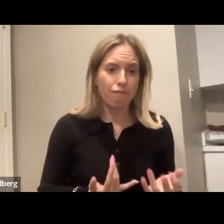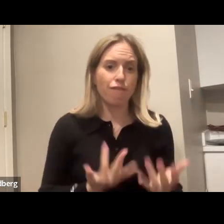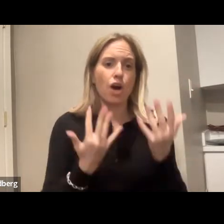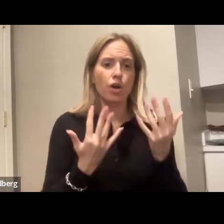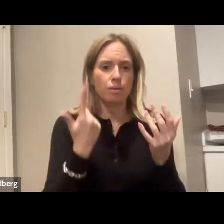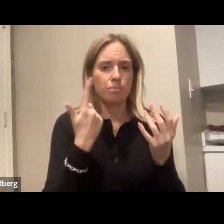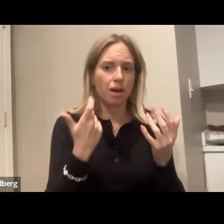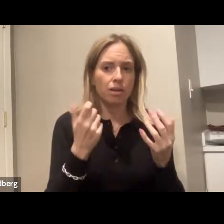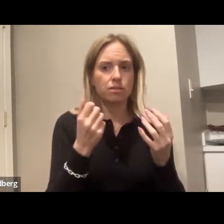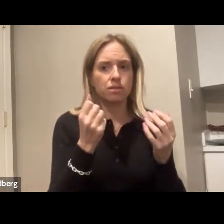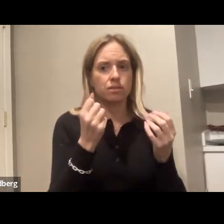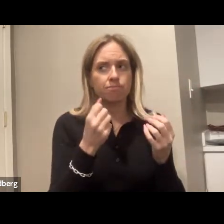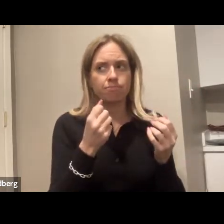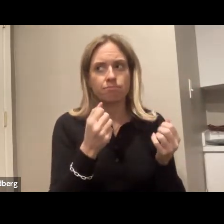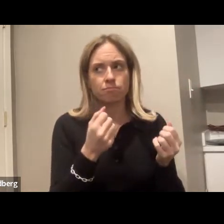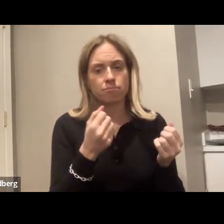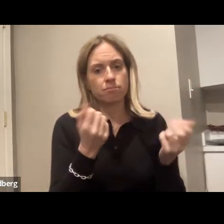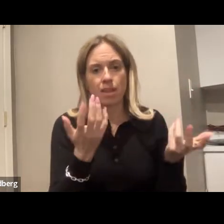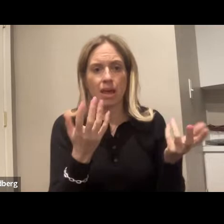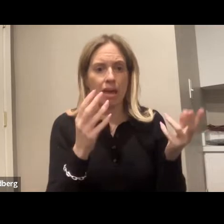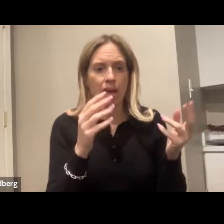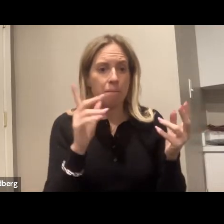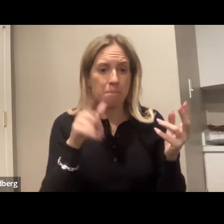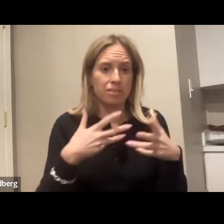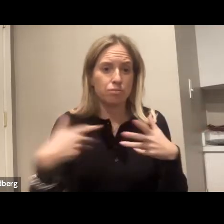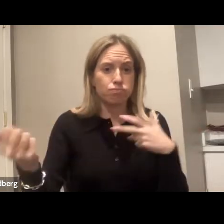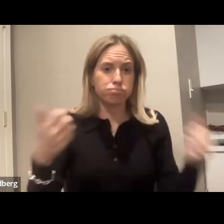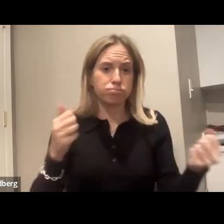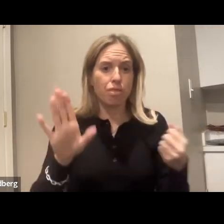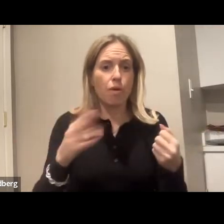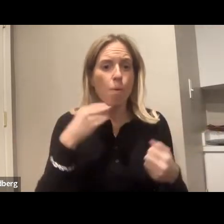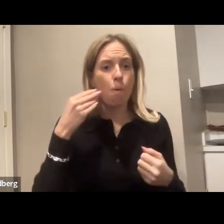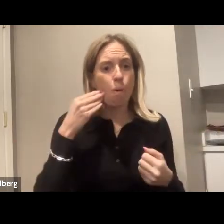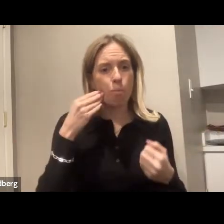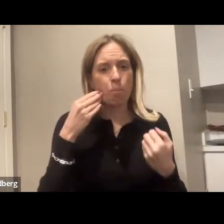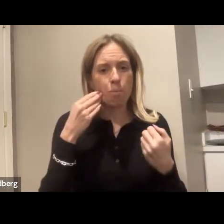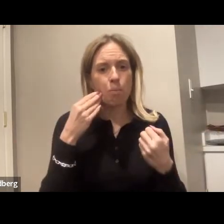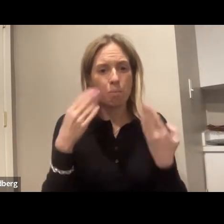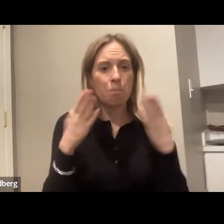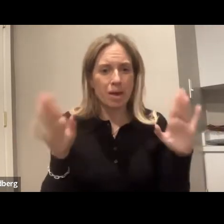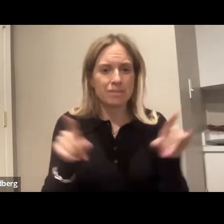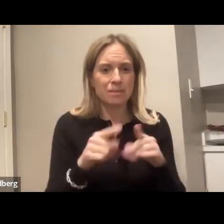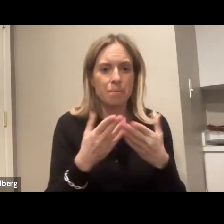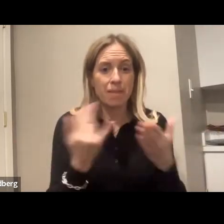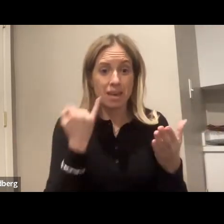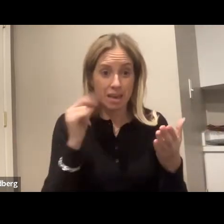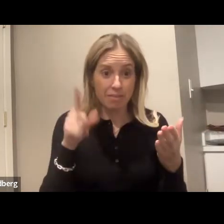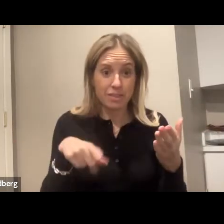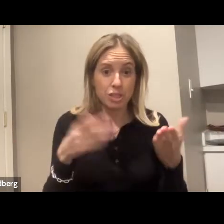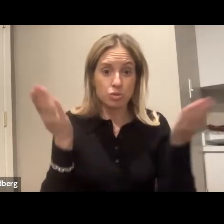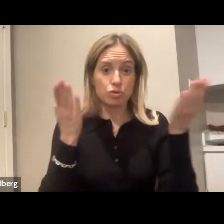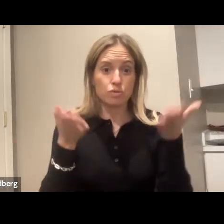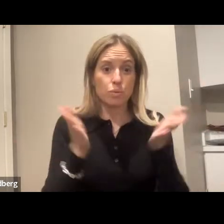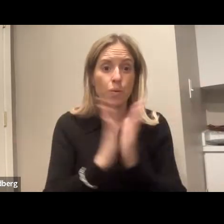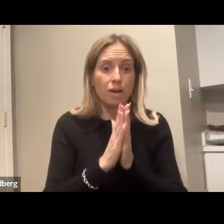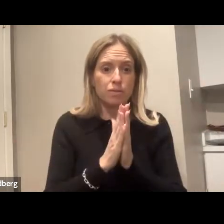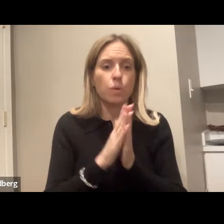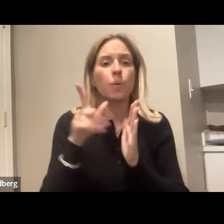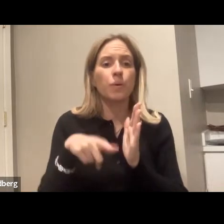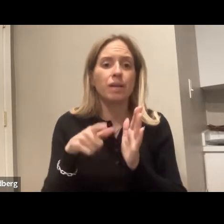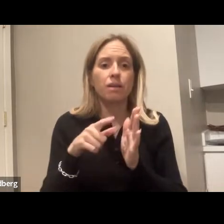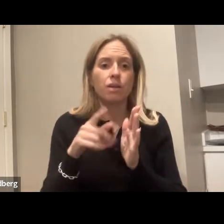a displacement or something like that. And that's pretty much the same thing. If you need those service requests, then you need those